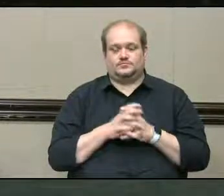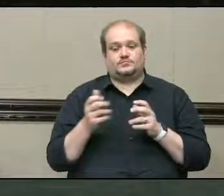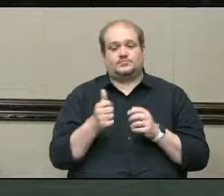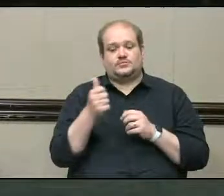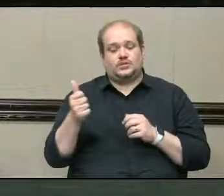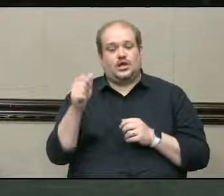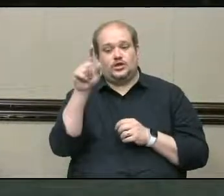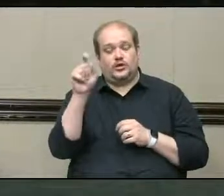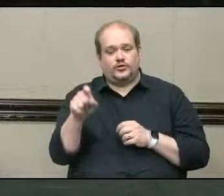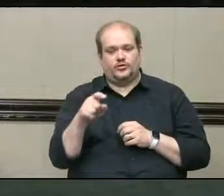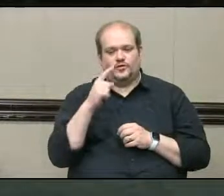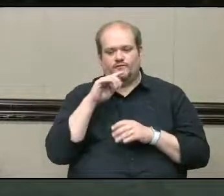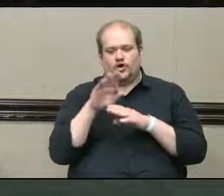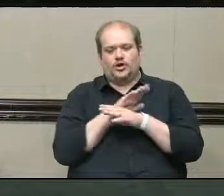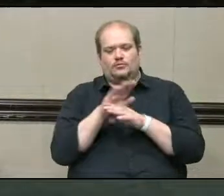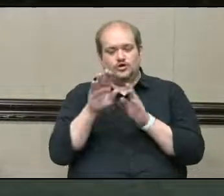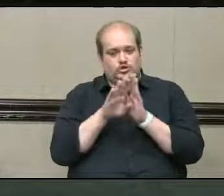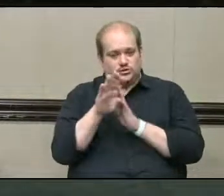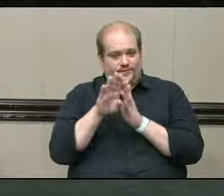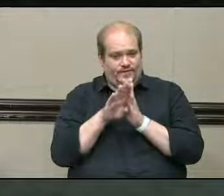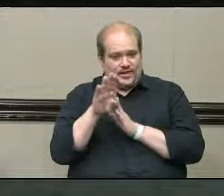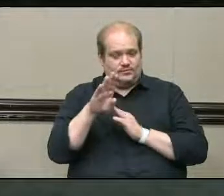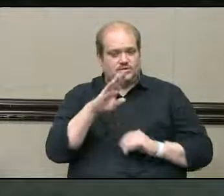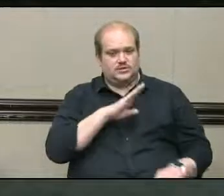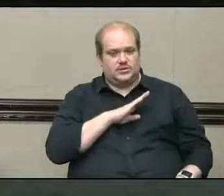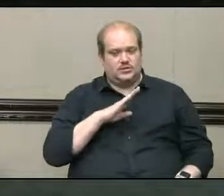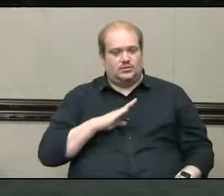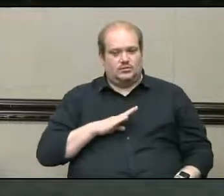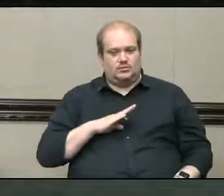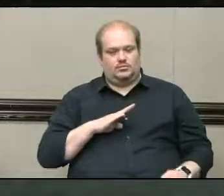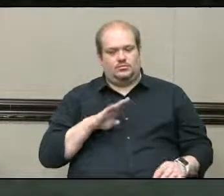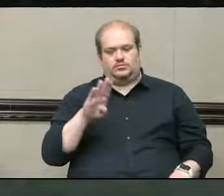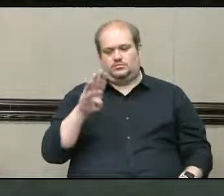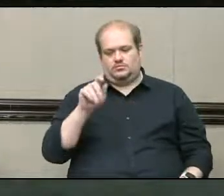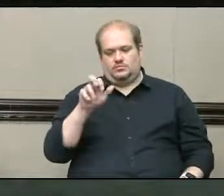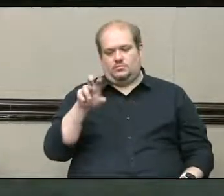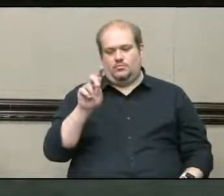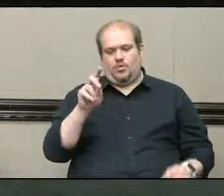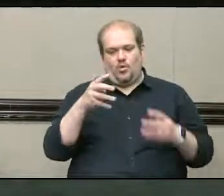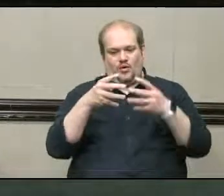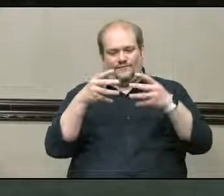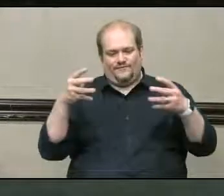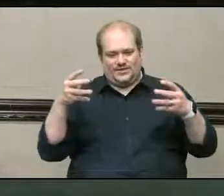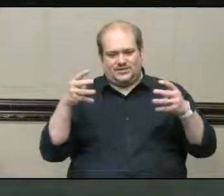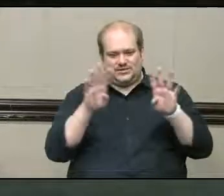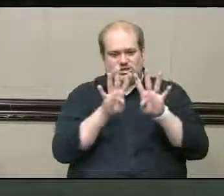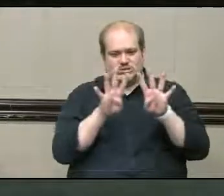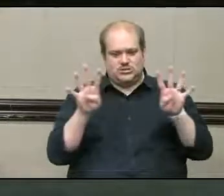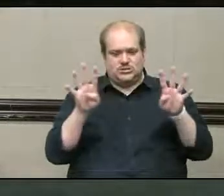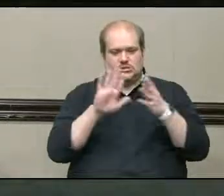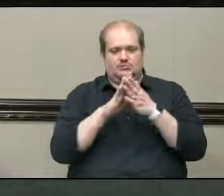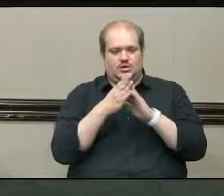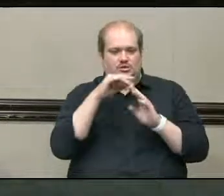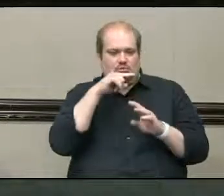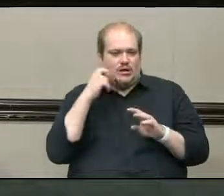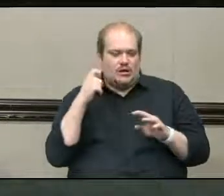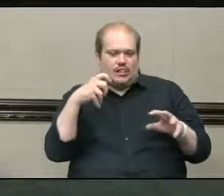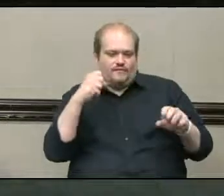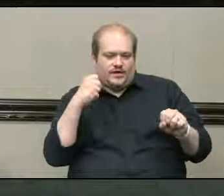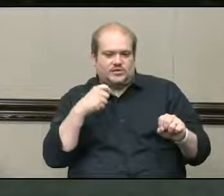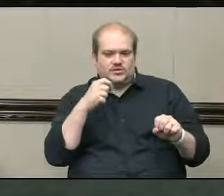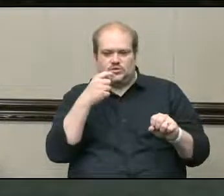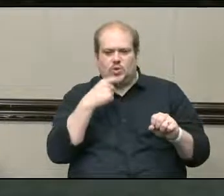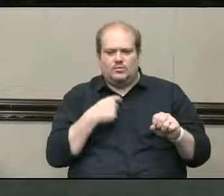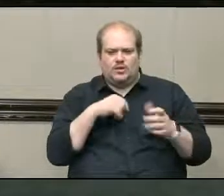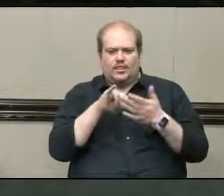Another question was, is for commercial developments, board fences become unsightly fairly quickly? I've been told that board fences are